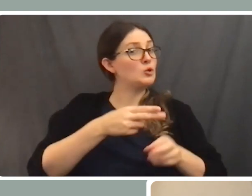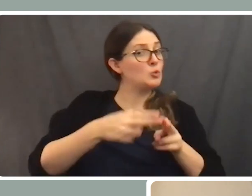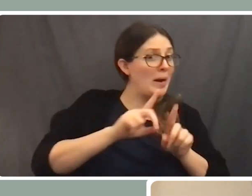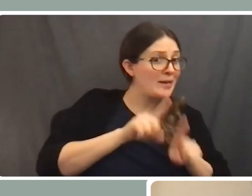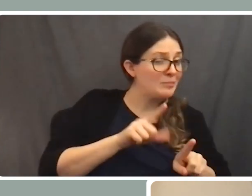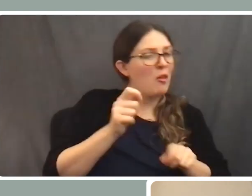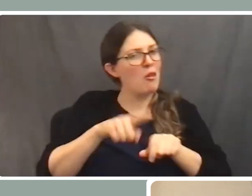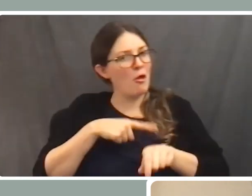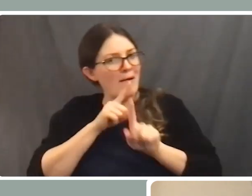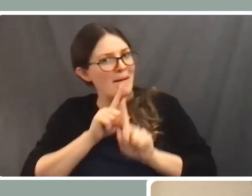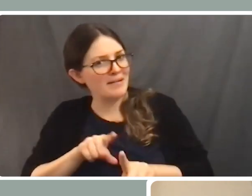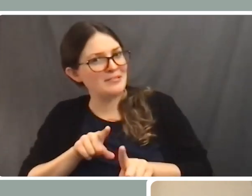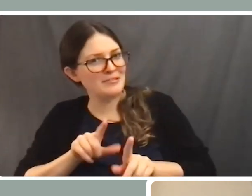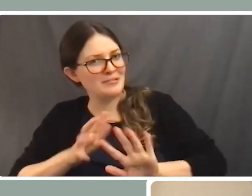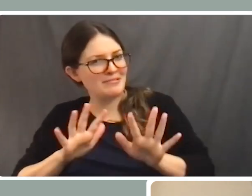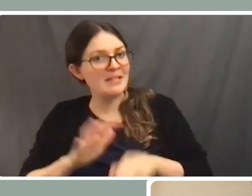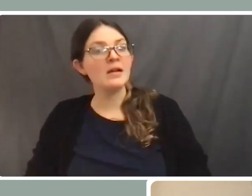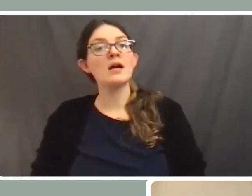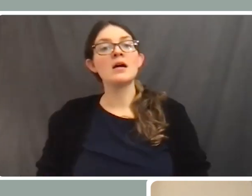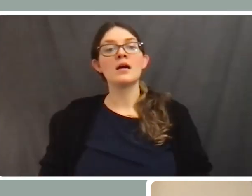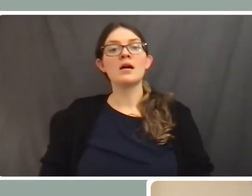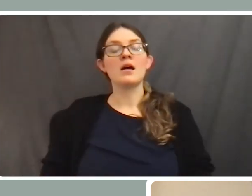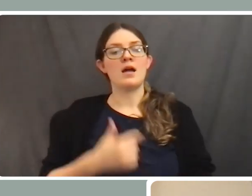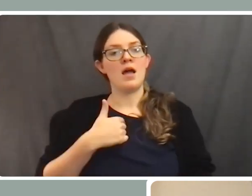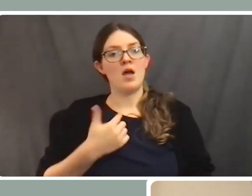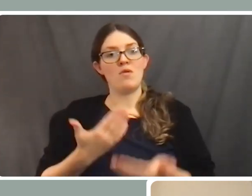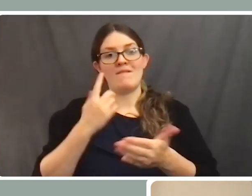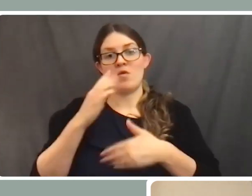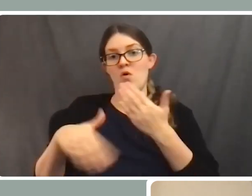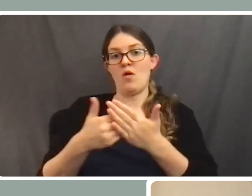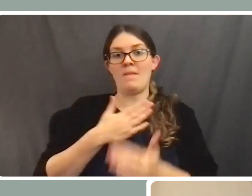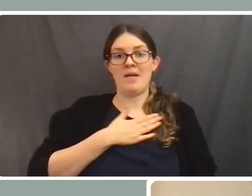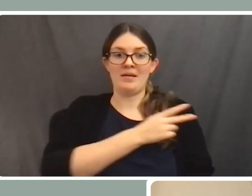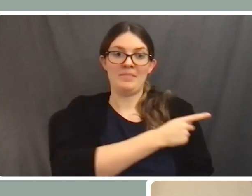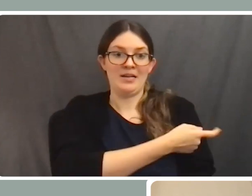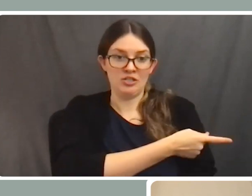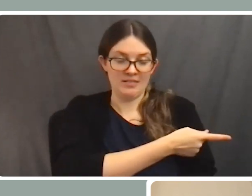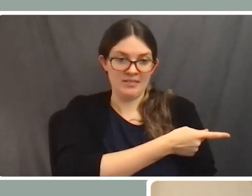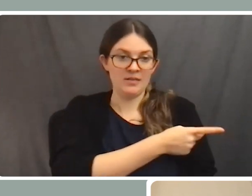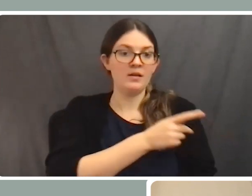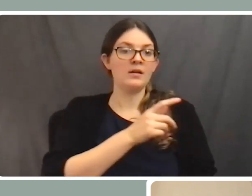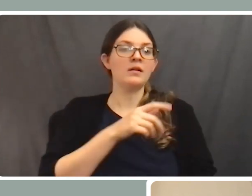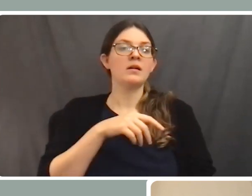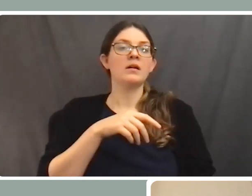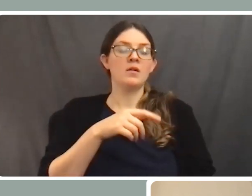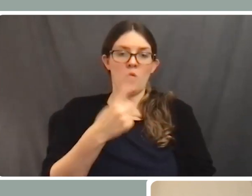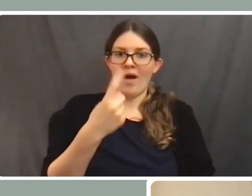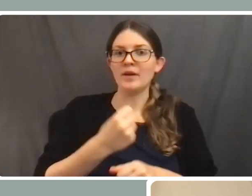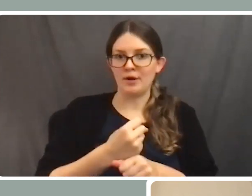The standard duration and the duration that I recommend in all of my patients for Herceptin with or without Perjeta is 1